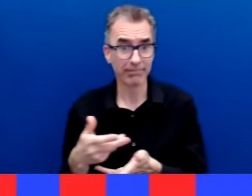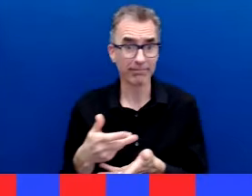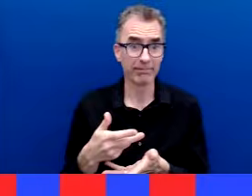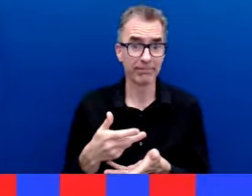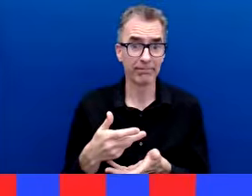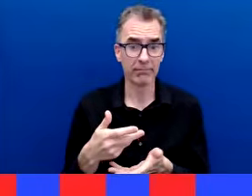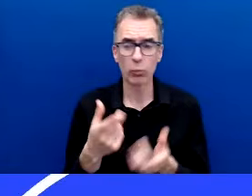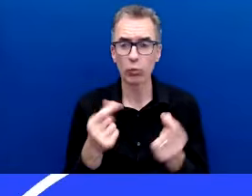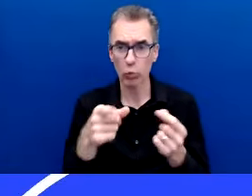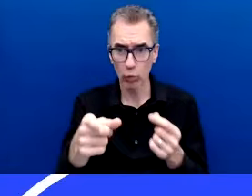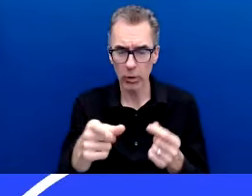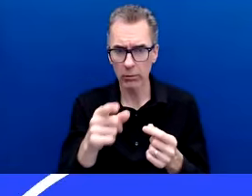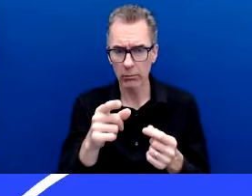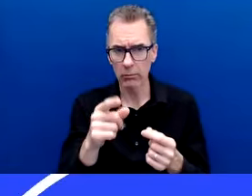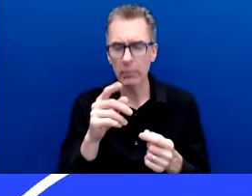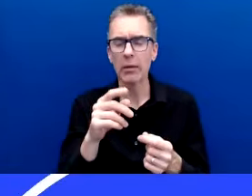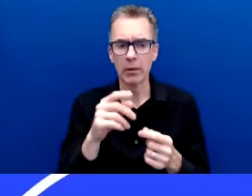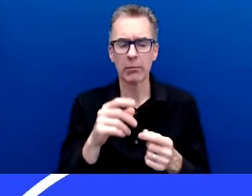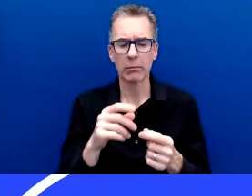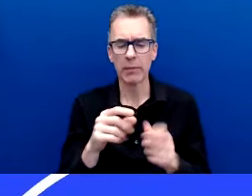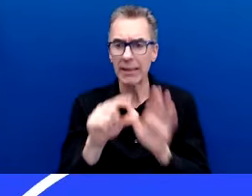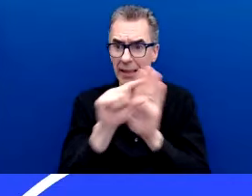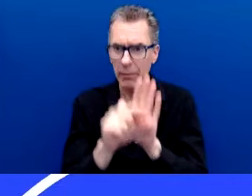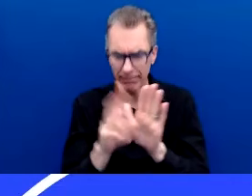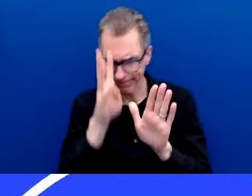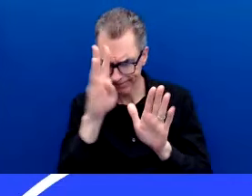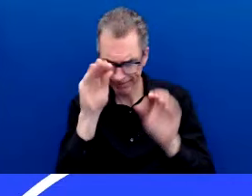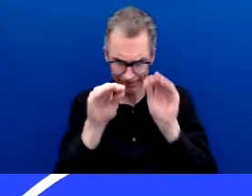designing assignments that work online.